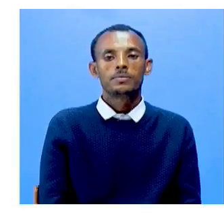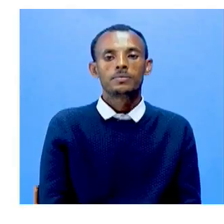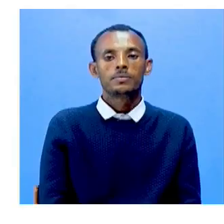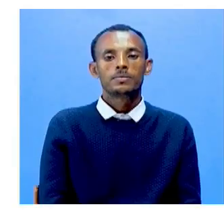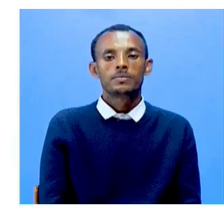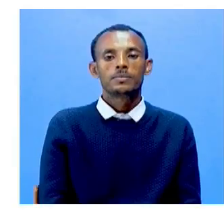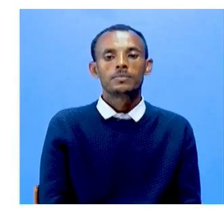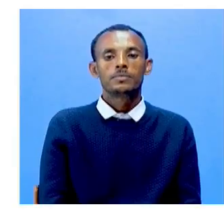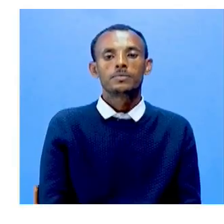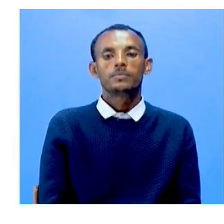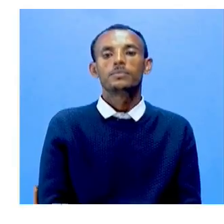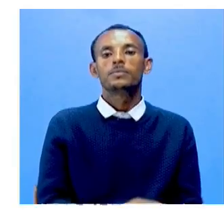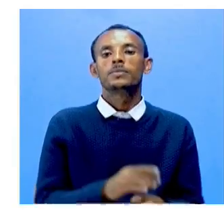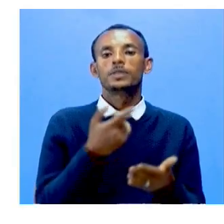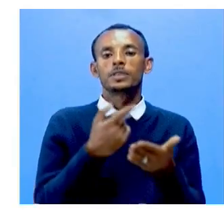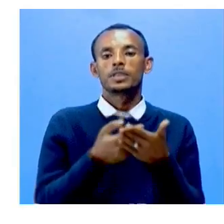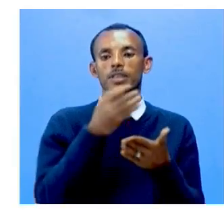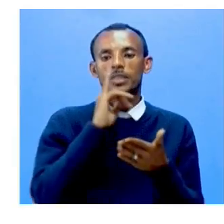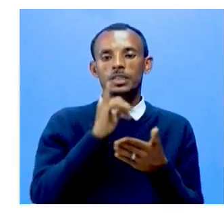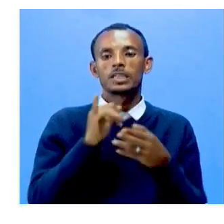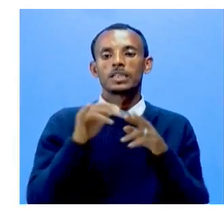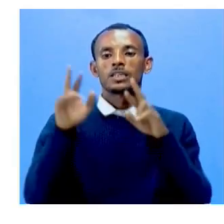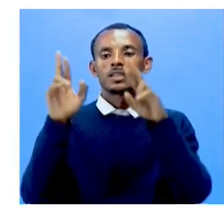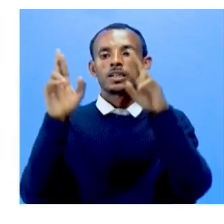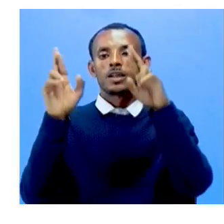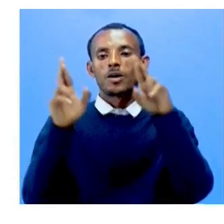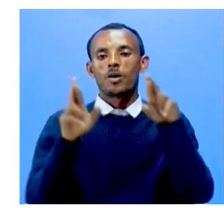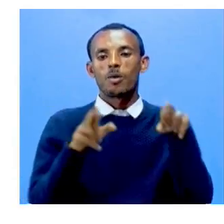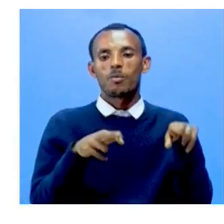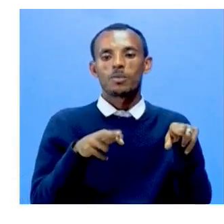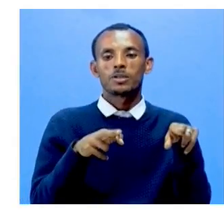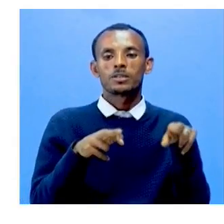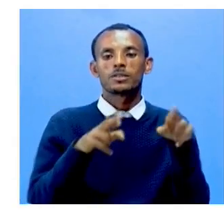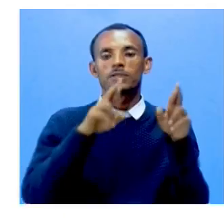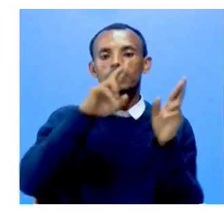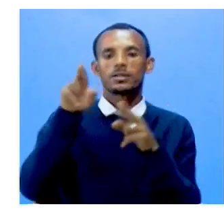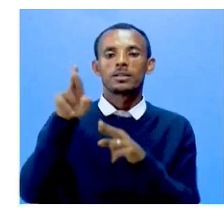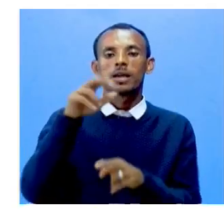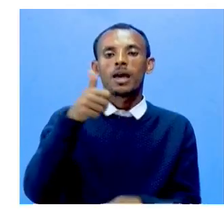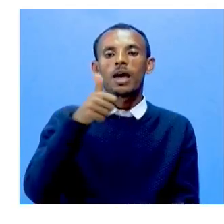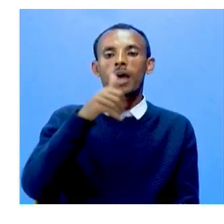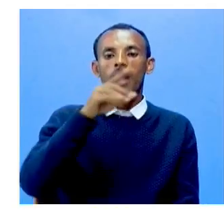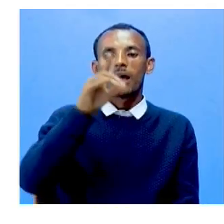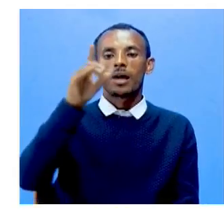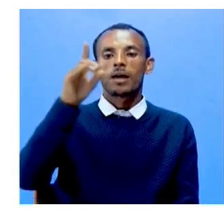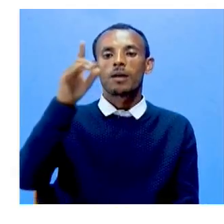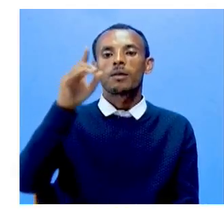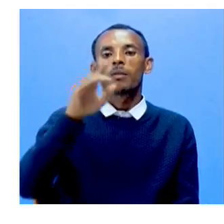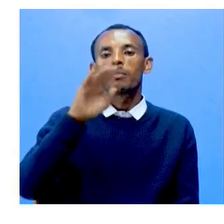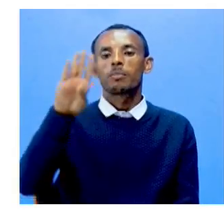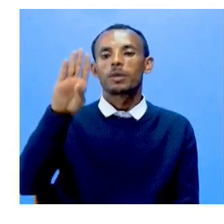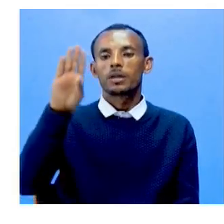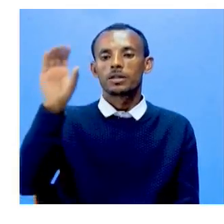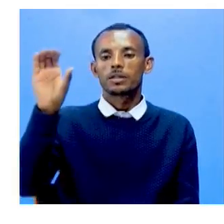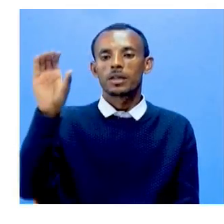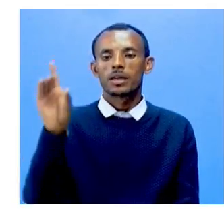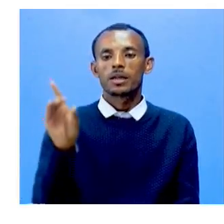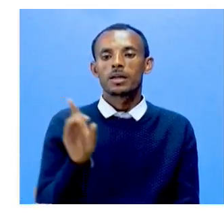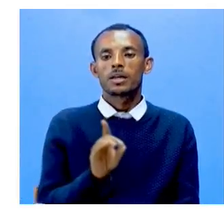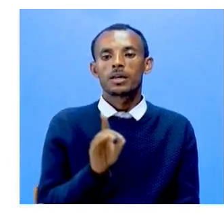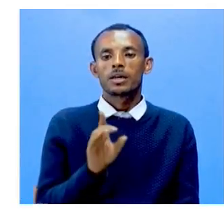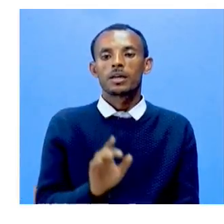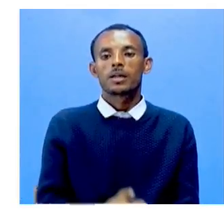So assume this is a rhombus A, B, C, D.